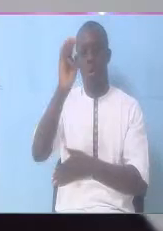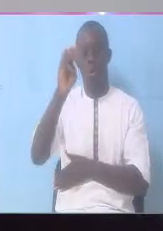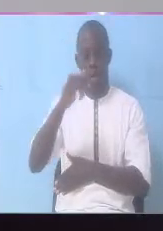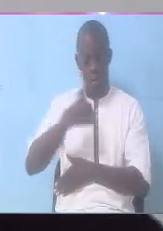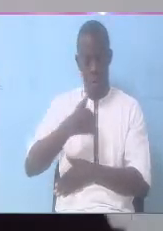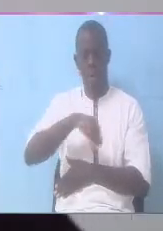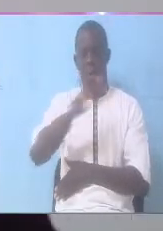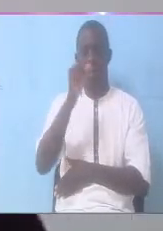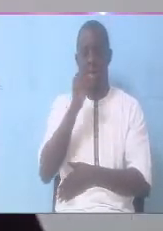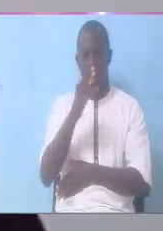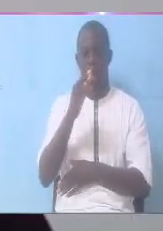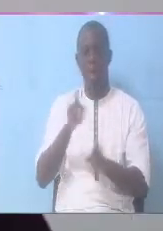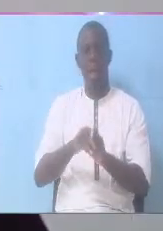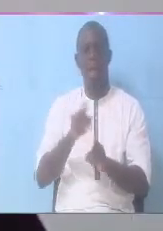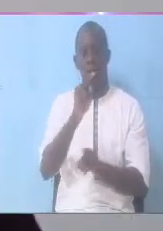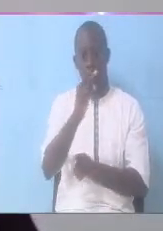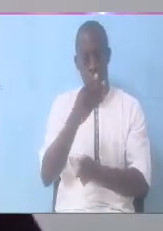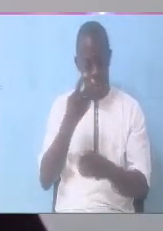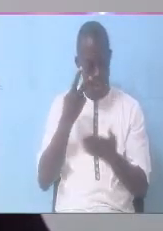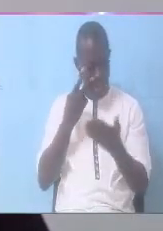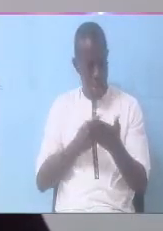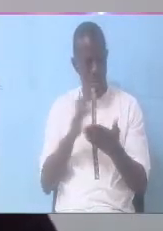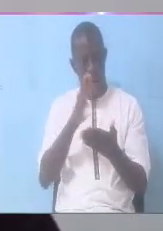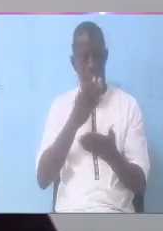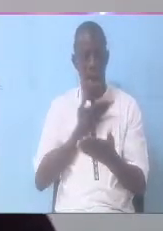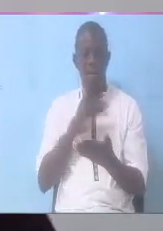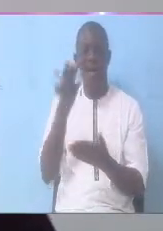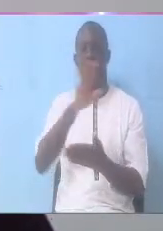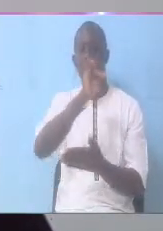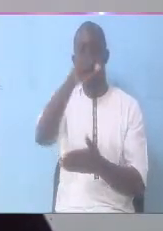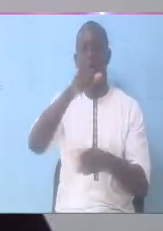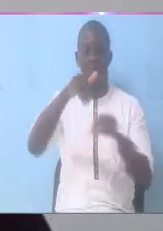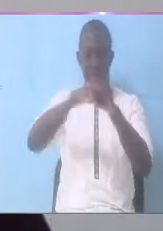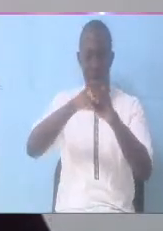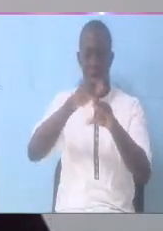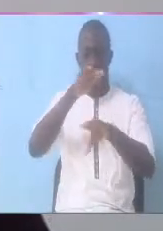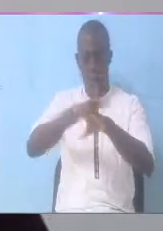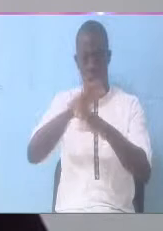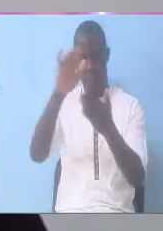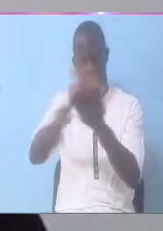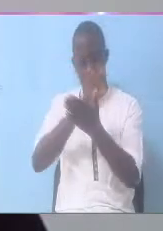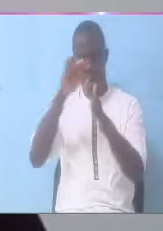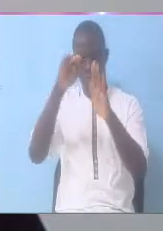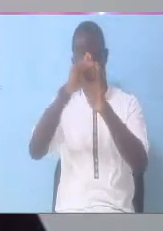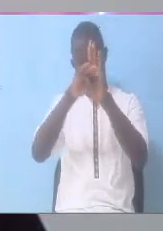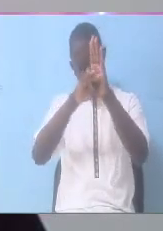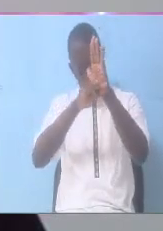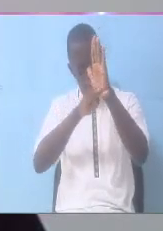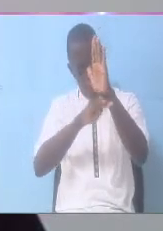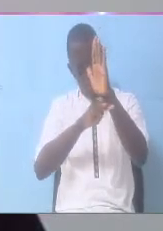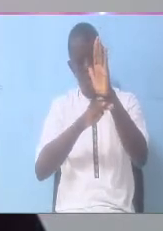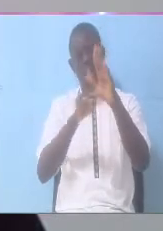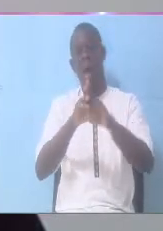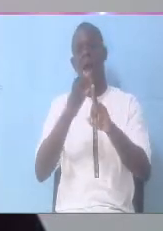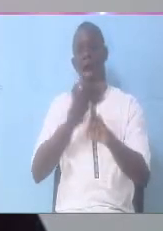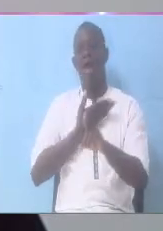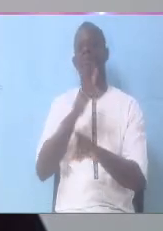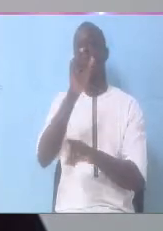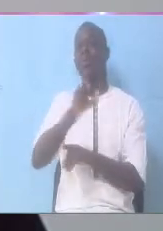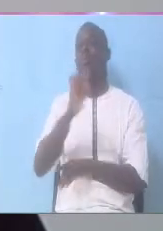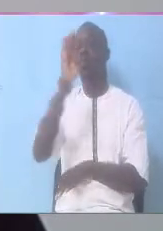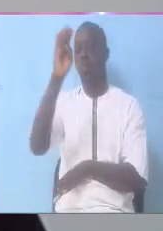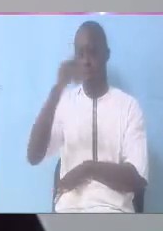them. Bitum nyingi ye kaito nyinde dale hanfo ya prende purka di morol la bitum mono ata soto meyen